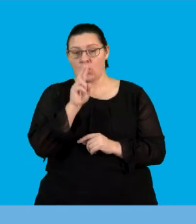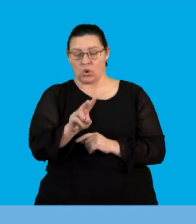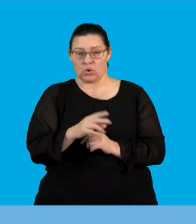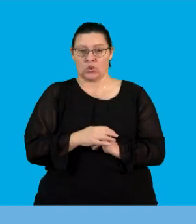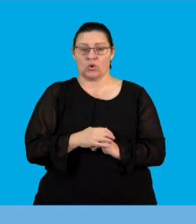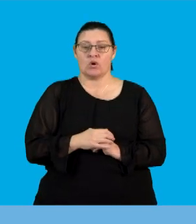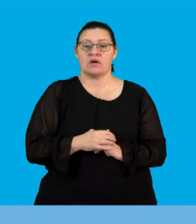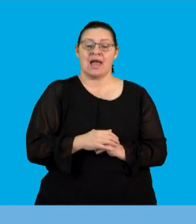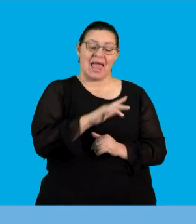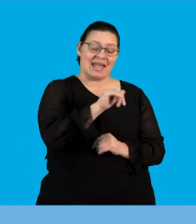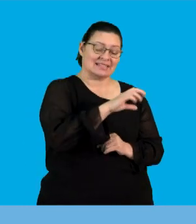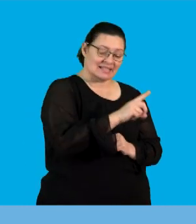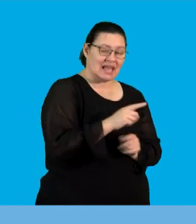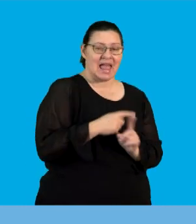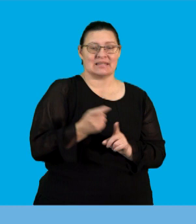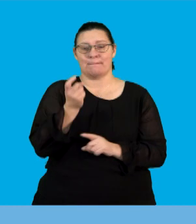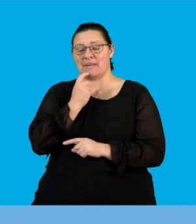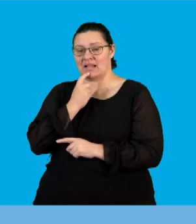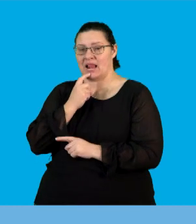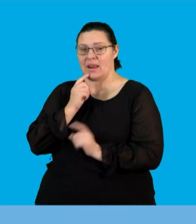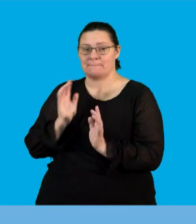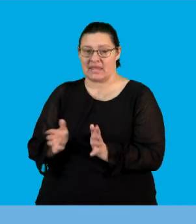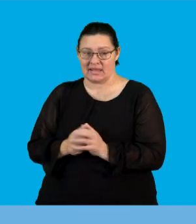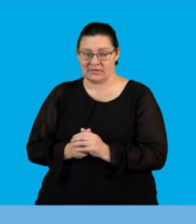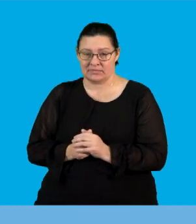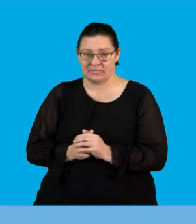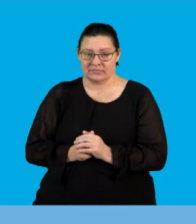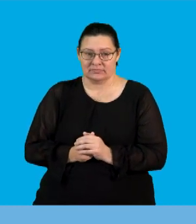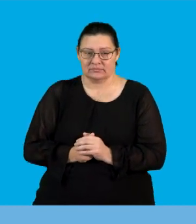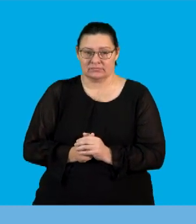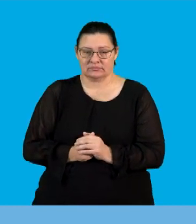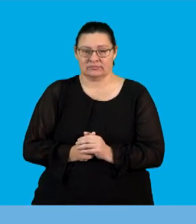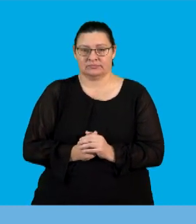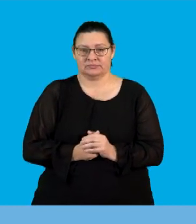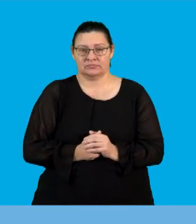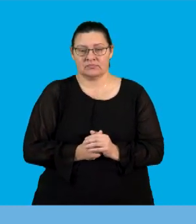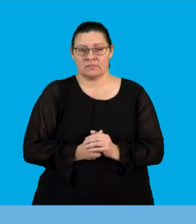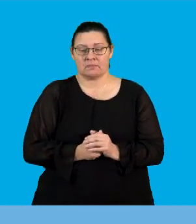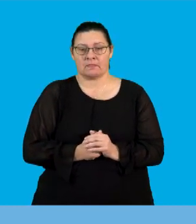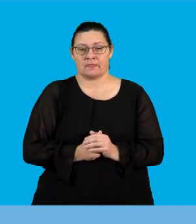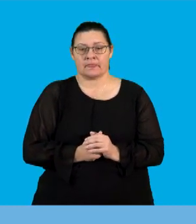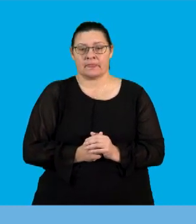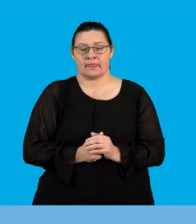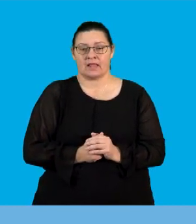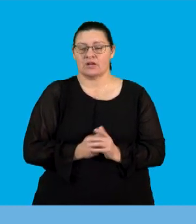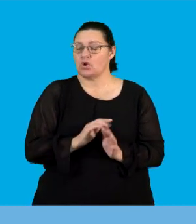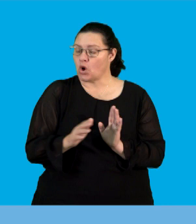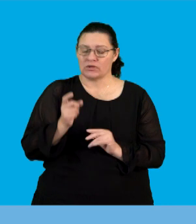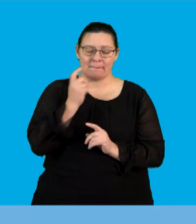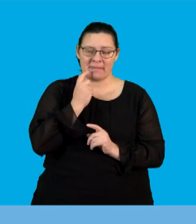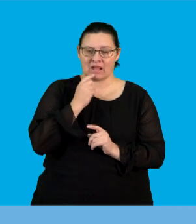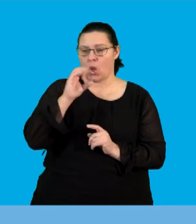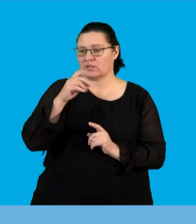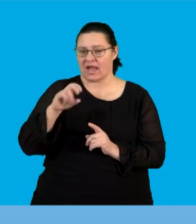We are looking at the reaction between an acid and a metal. So this is your acid plus a metal. It's not a